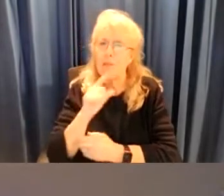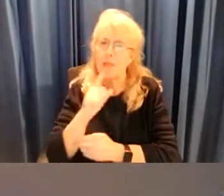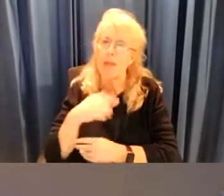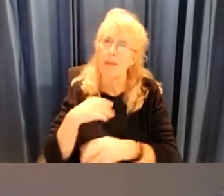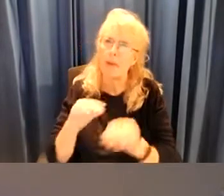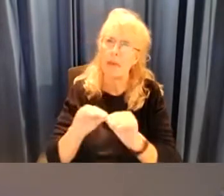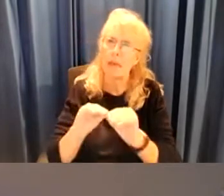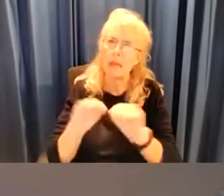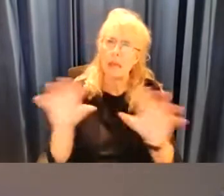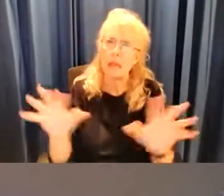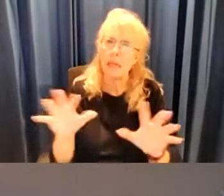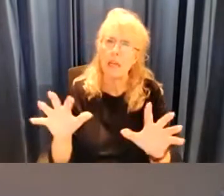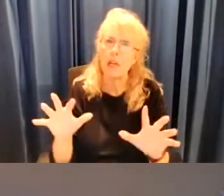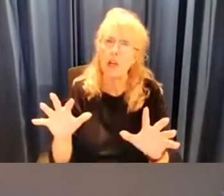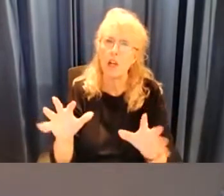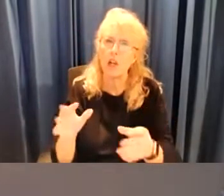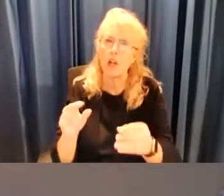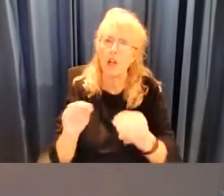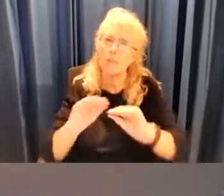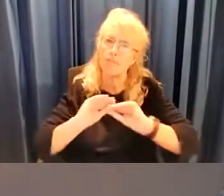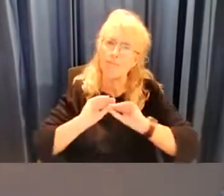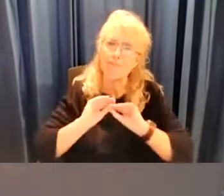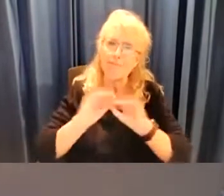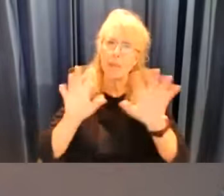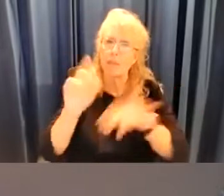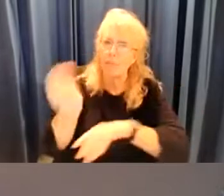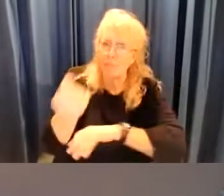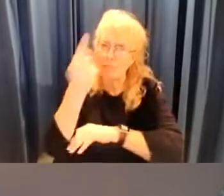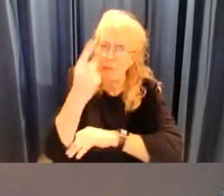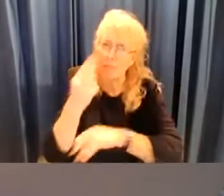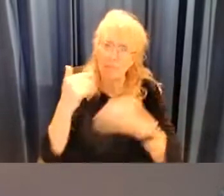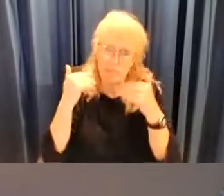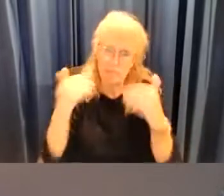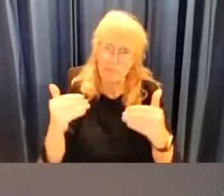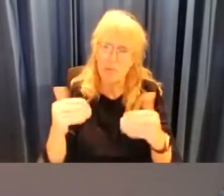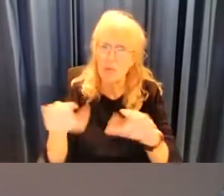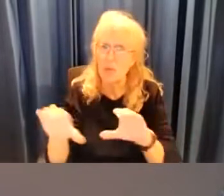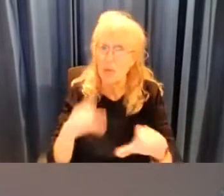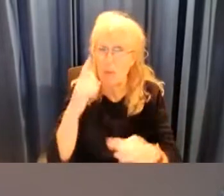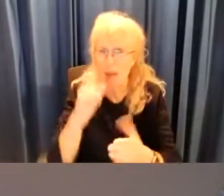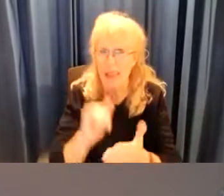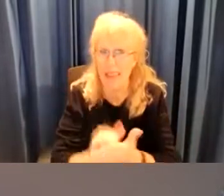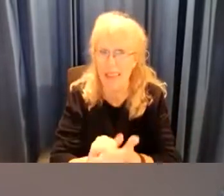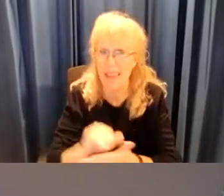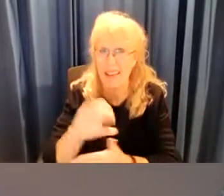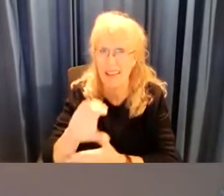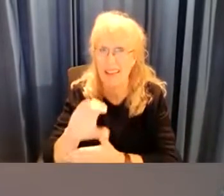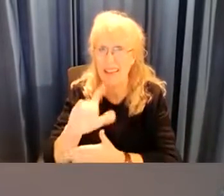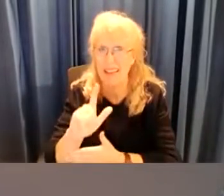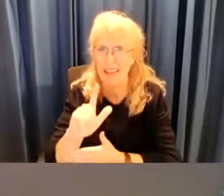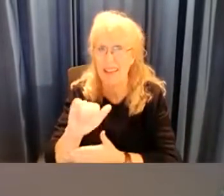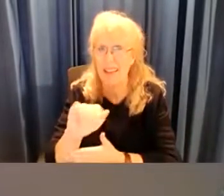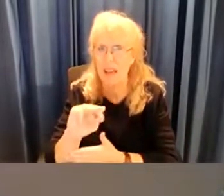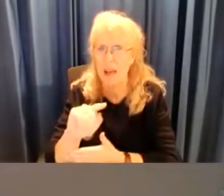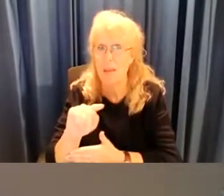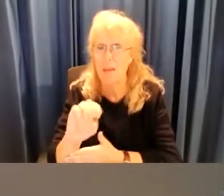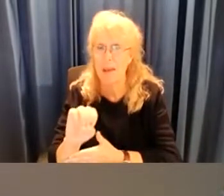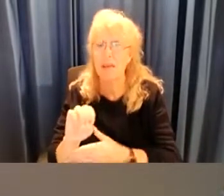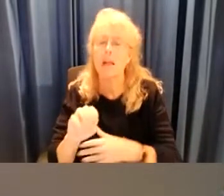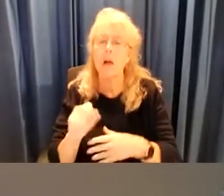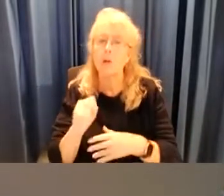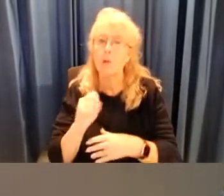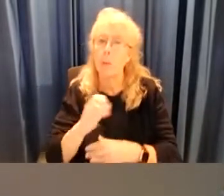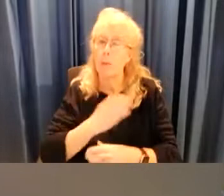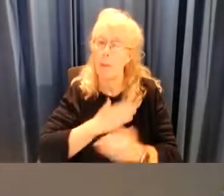concrete thing that they want to do about climate. And so I'm proposing that what we